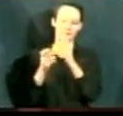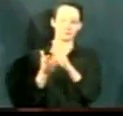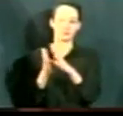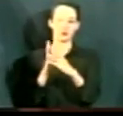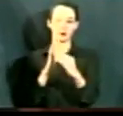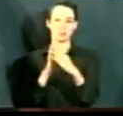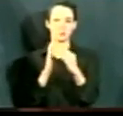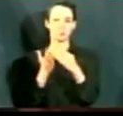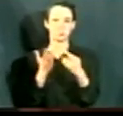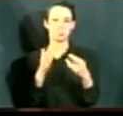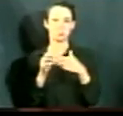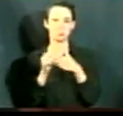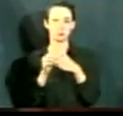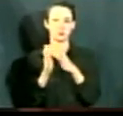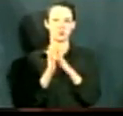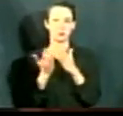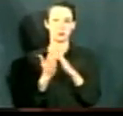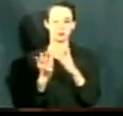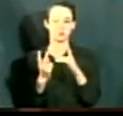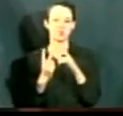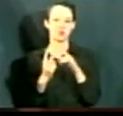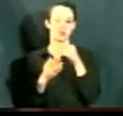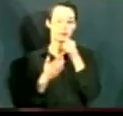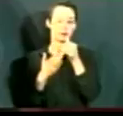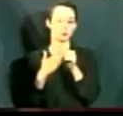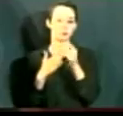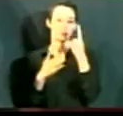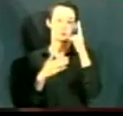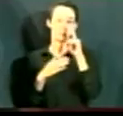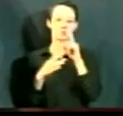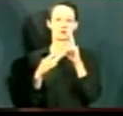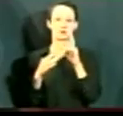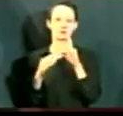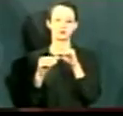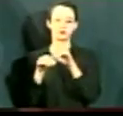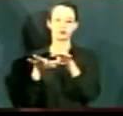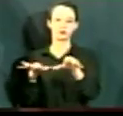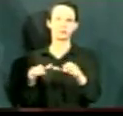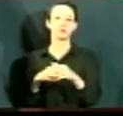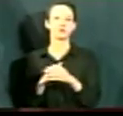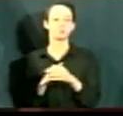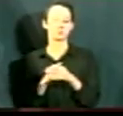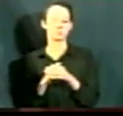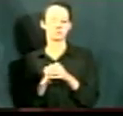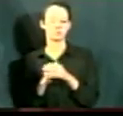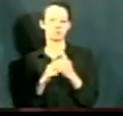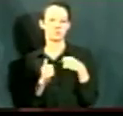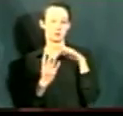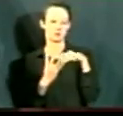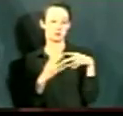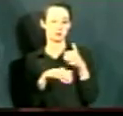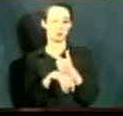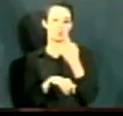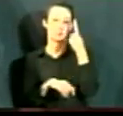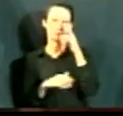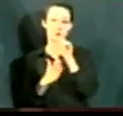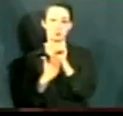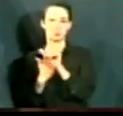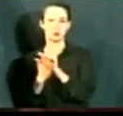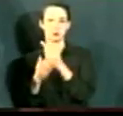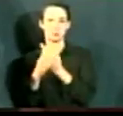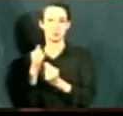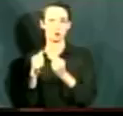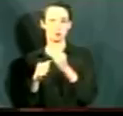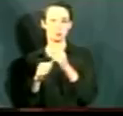to school-level coordinators to distribute to you before this meeting. And I will be scheduled for the agendas of both groups of